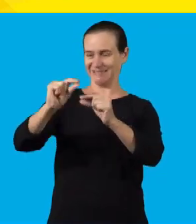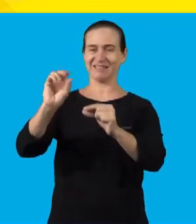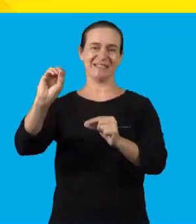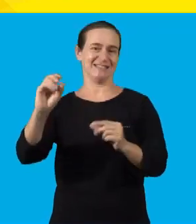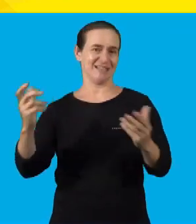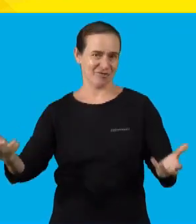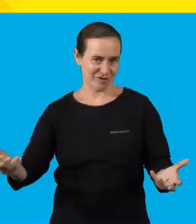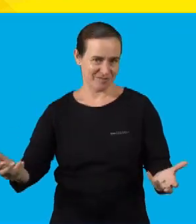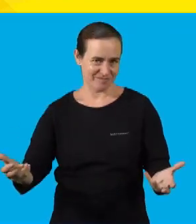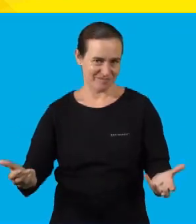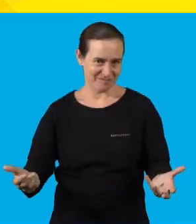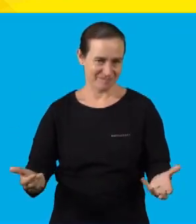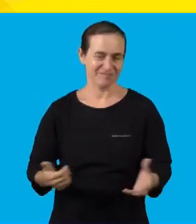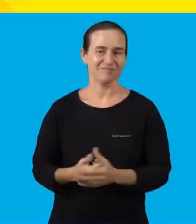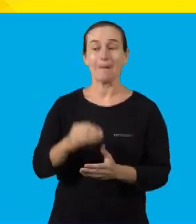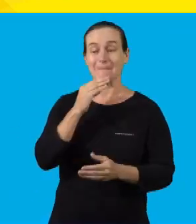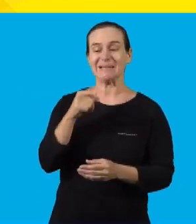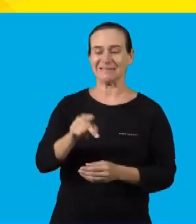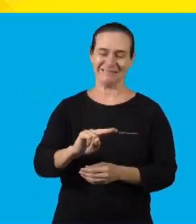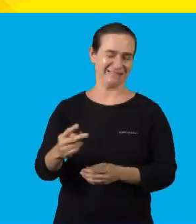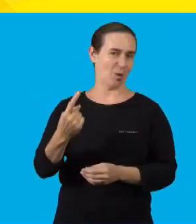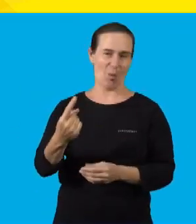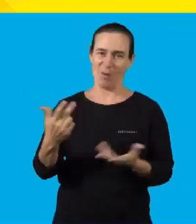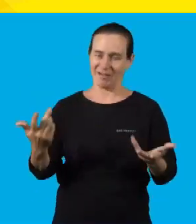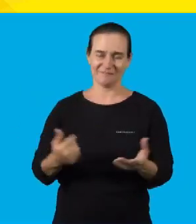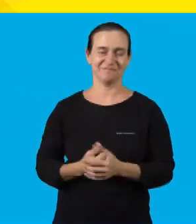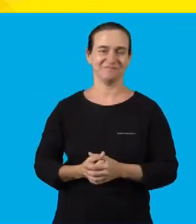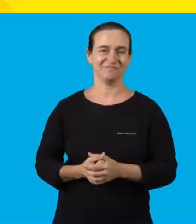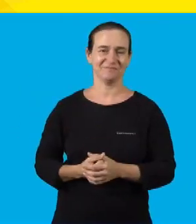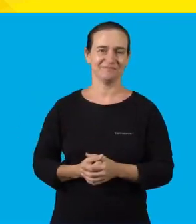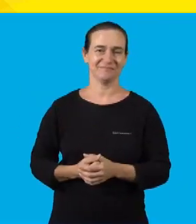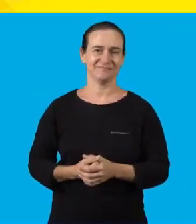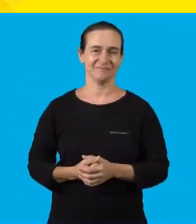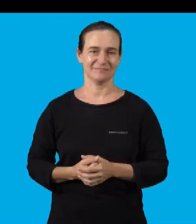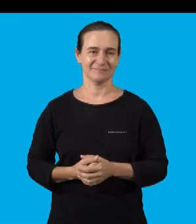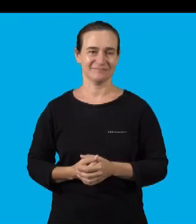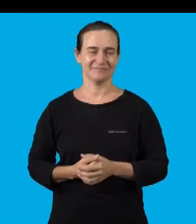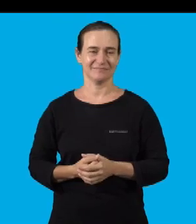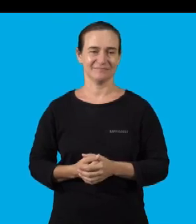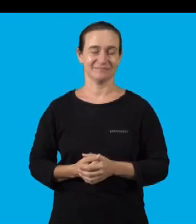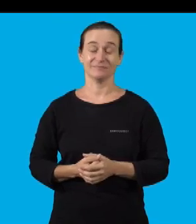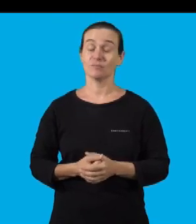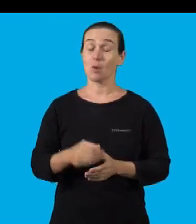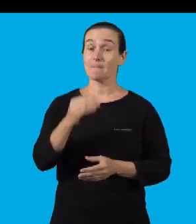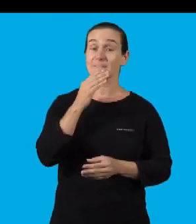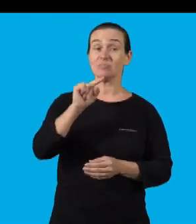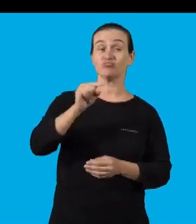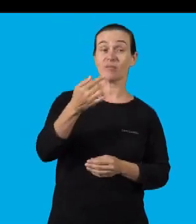of A is, when we raise it to an exponent of 0, the answer is going to be 1. So what is the